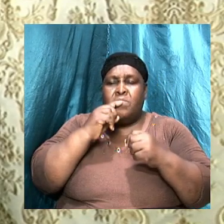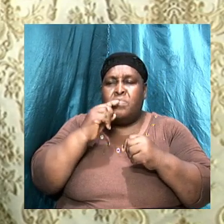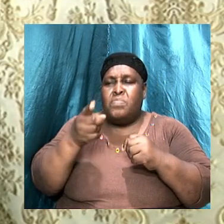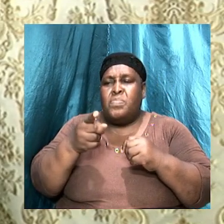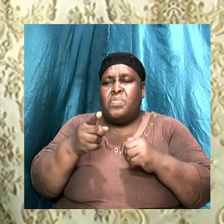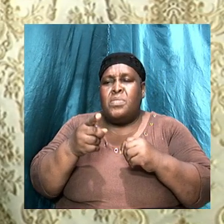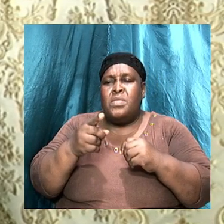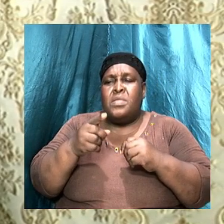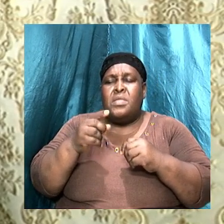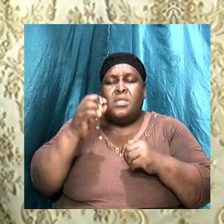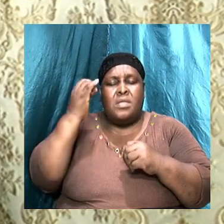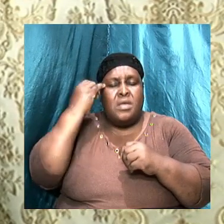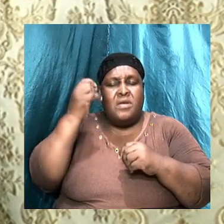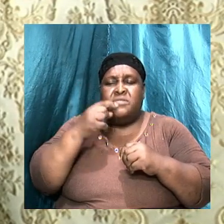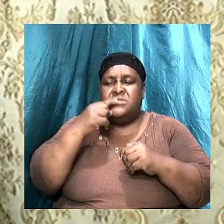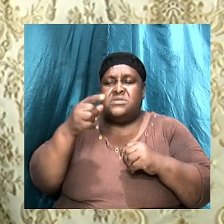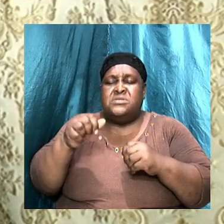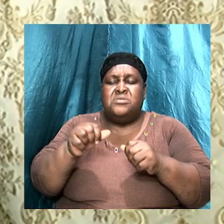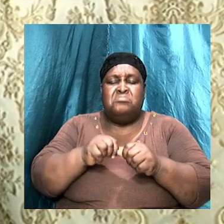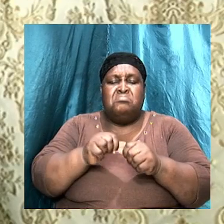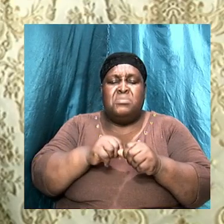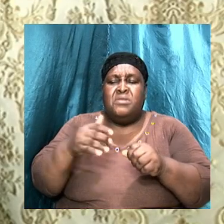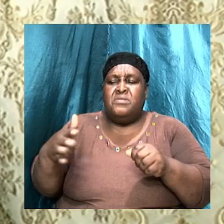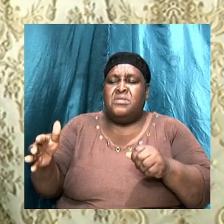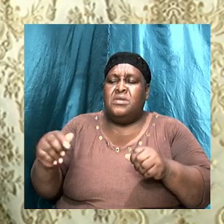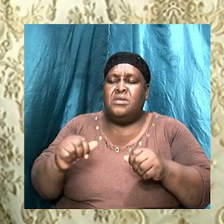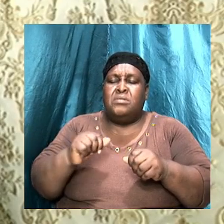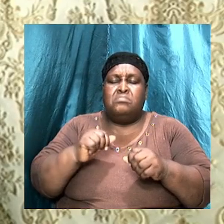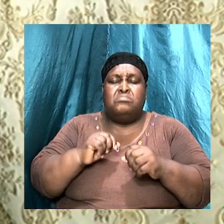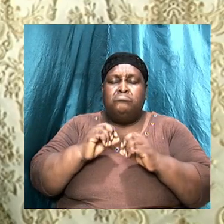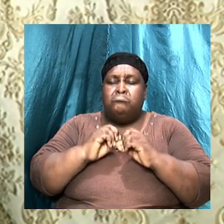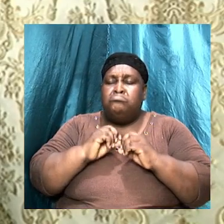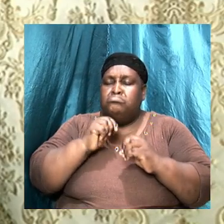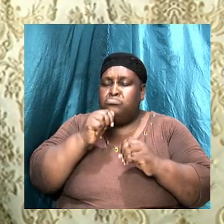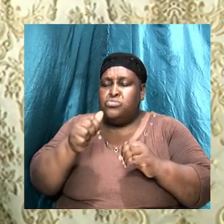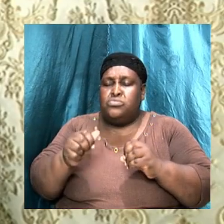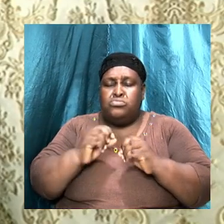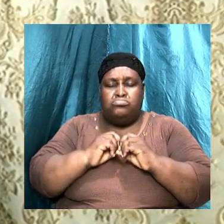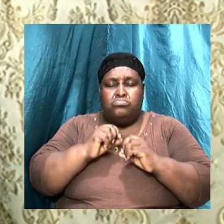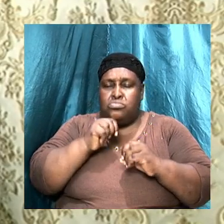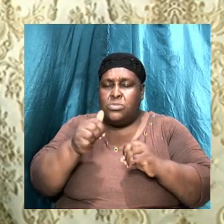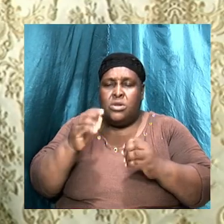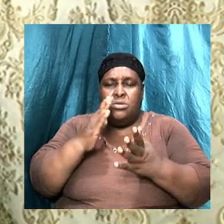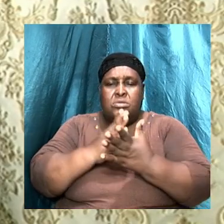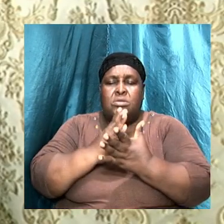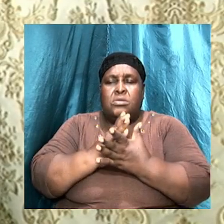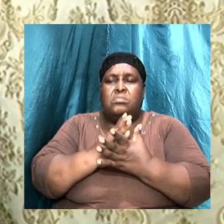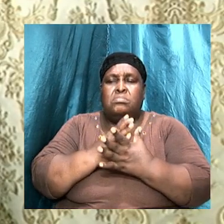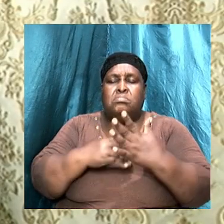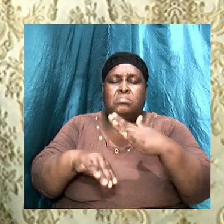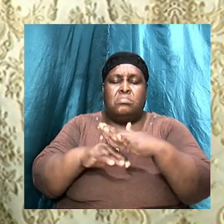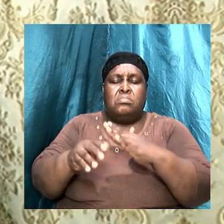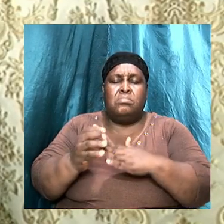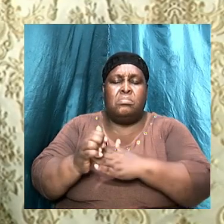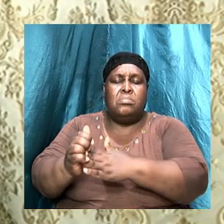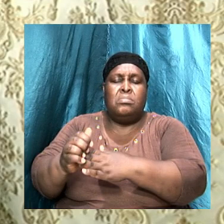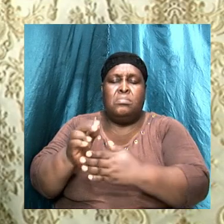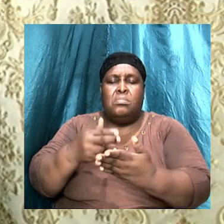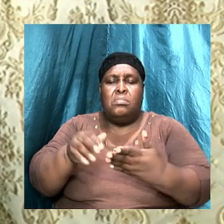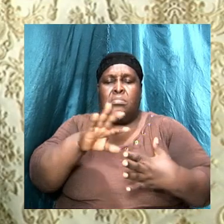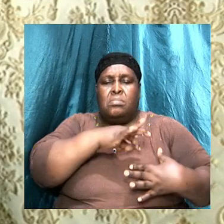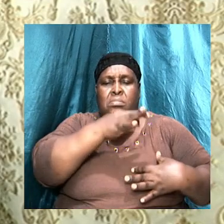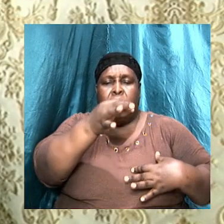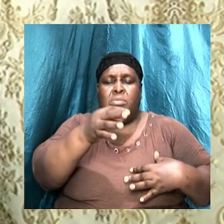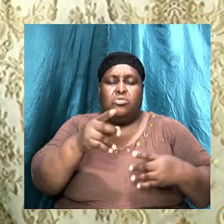we should say everything, mighty God, we wouldn't stop. But, you know, under the leading of the Holy Ghost, you know, we want to just do